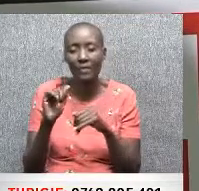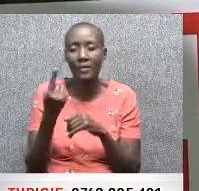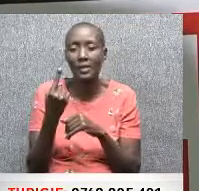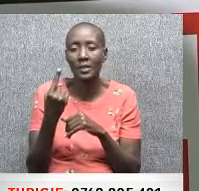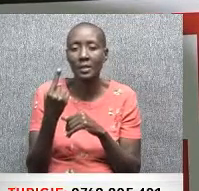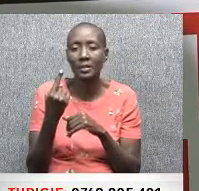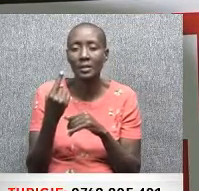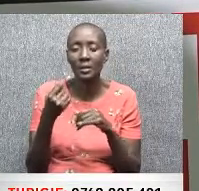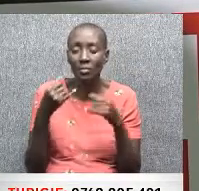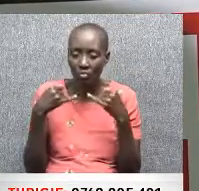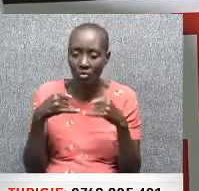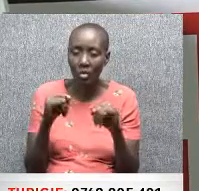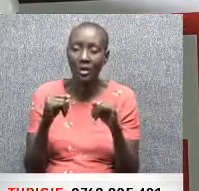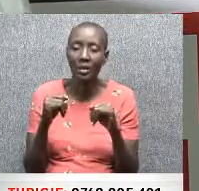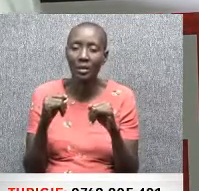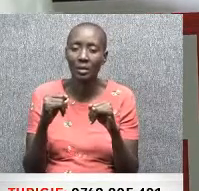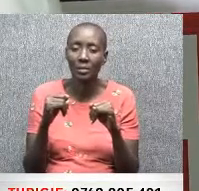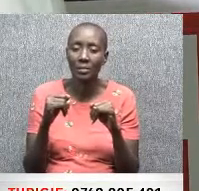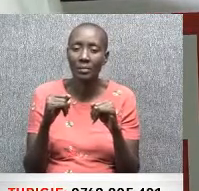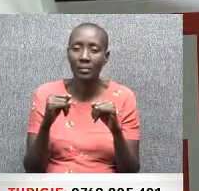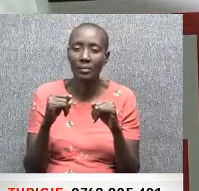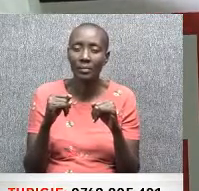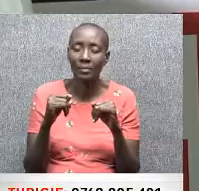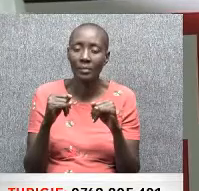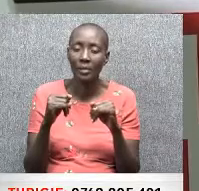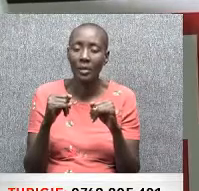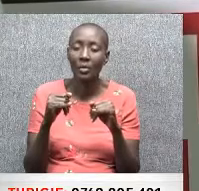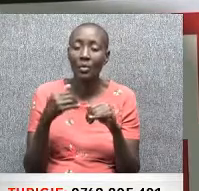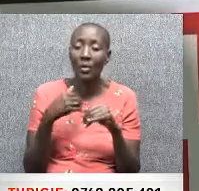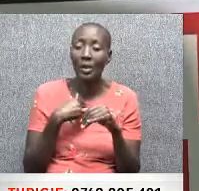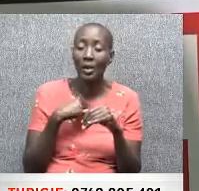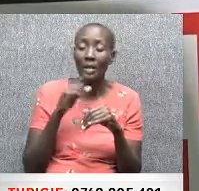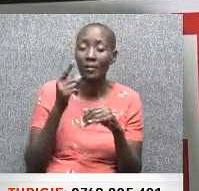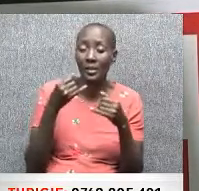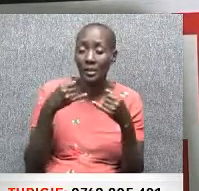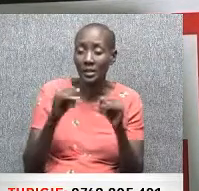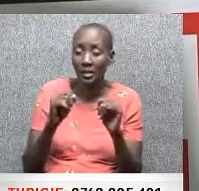system. We did a pilot in